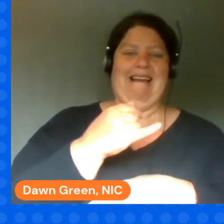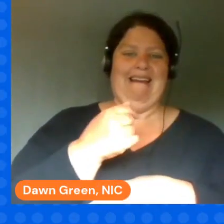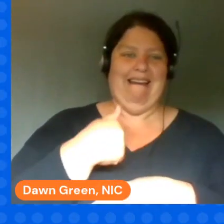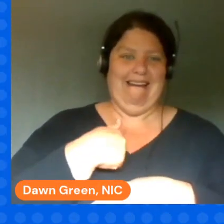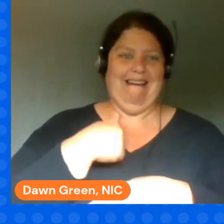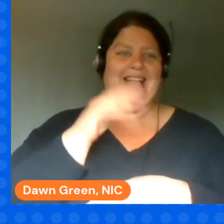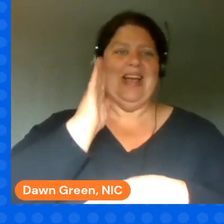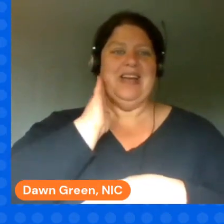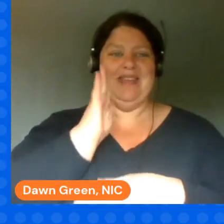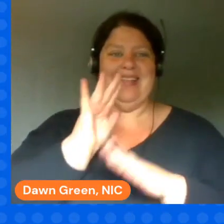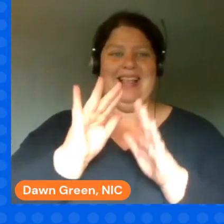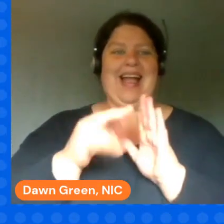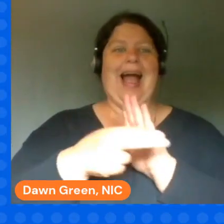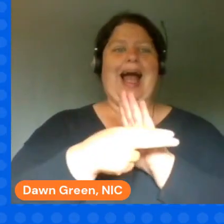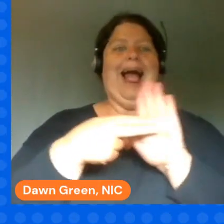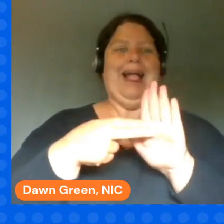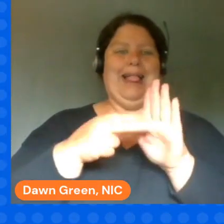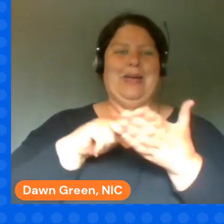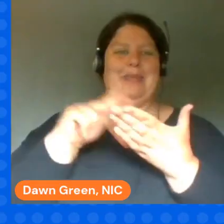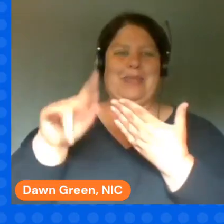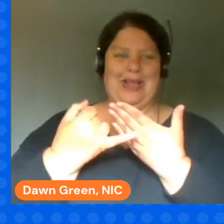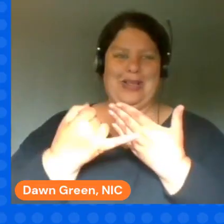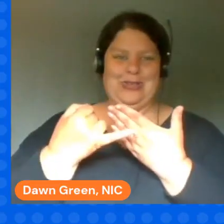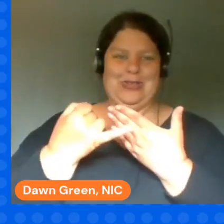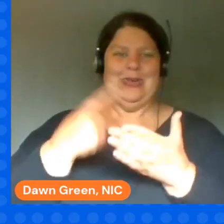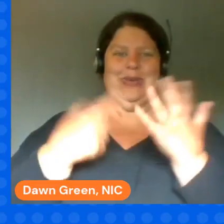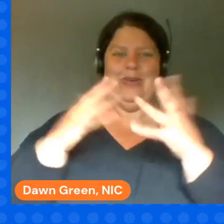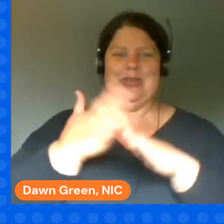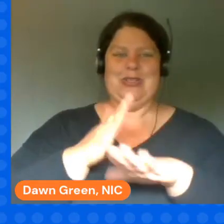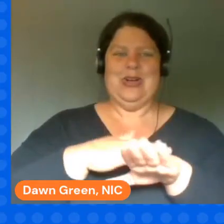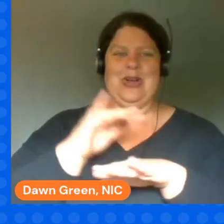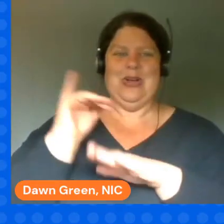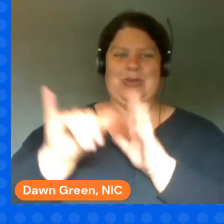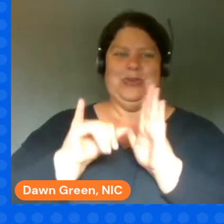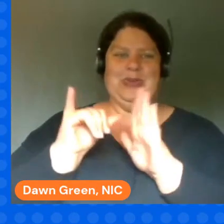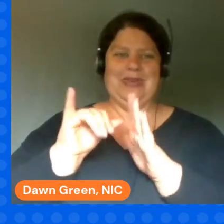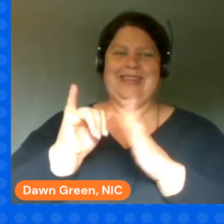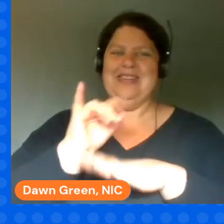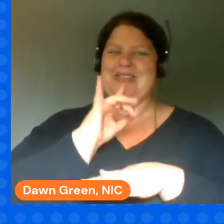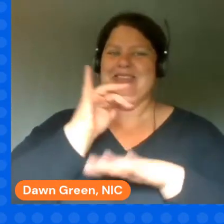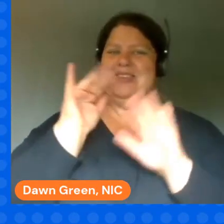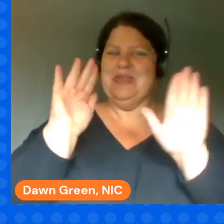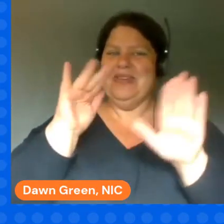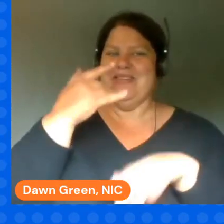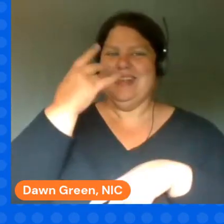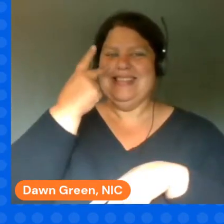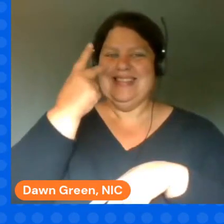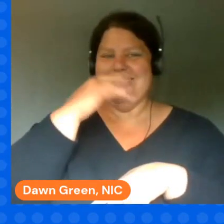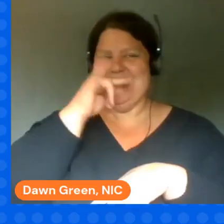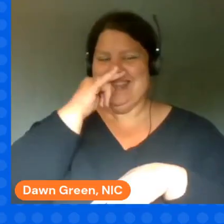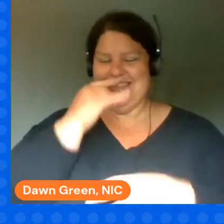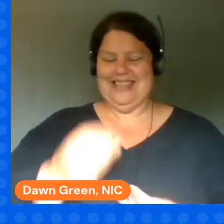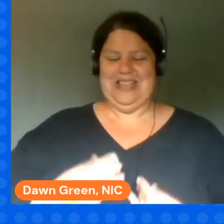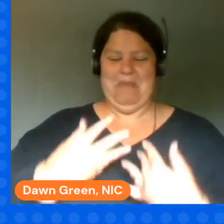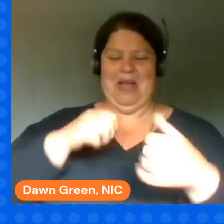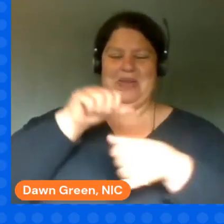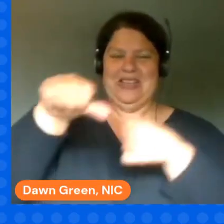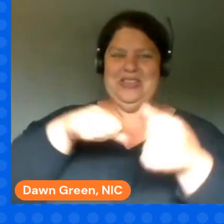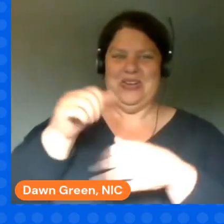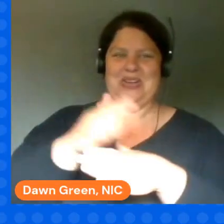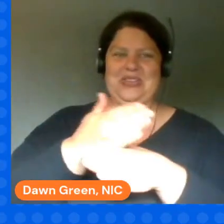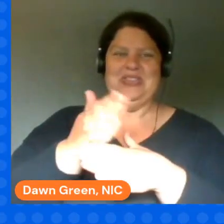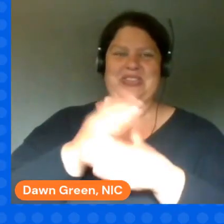shared on YouTube. And it's really wonderful to see kids being inspired by one another and sharing their projects on the YouTube